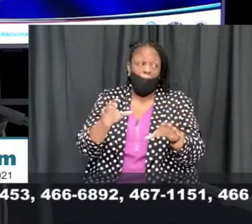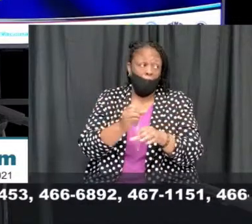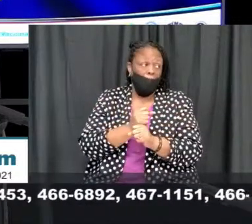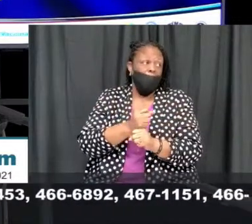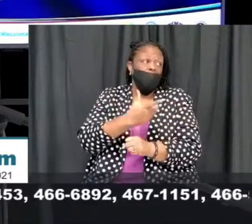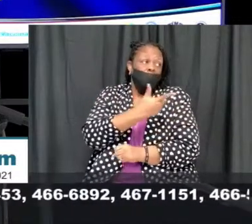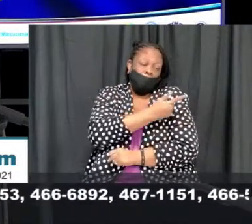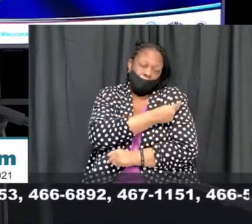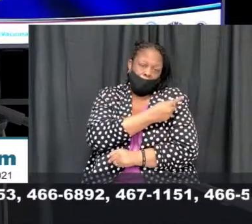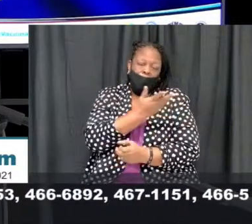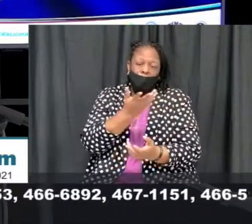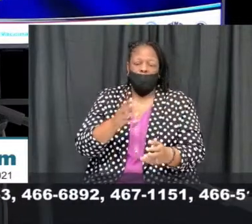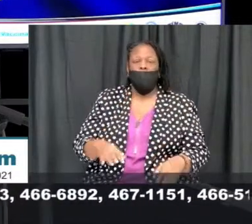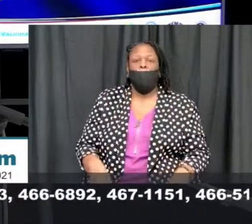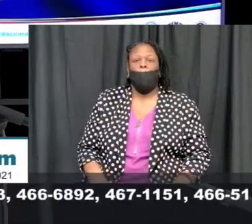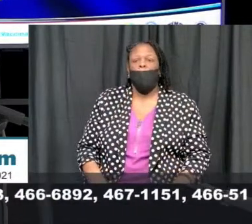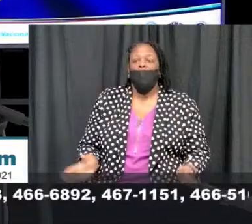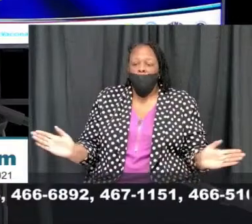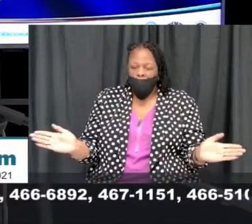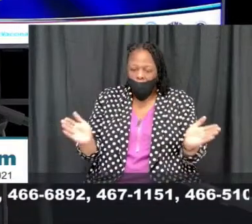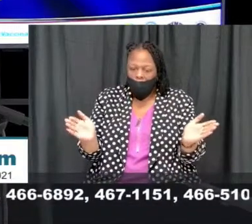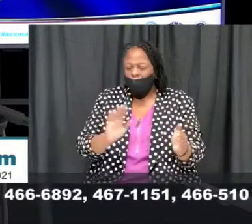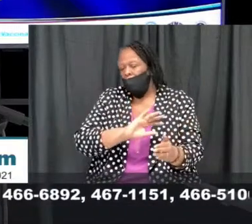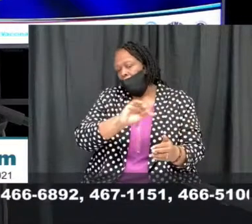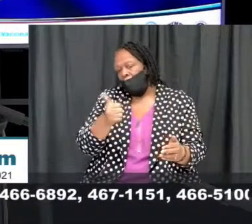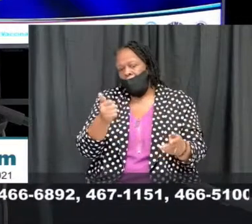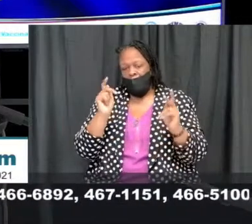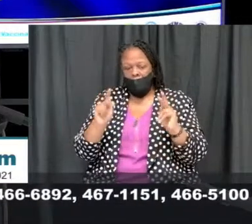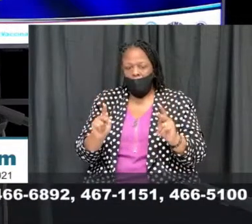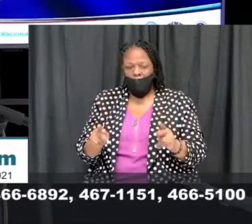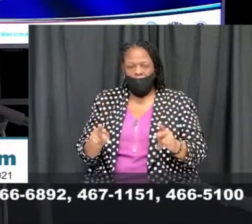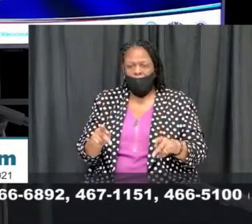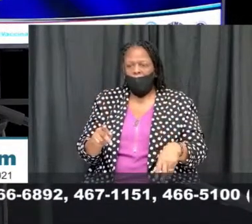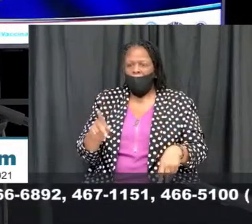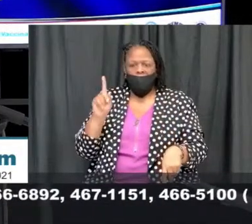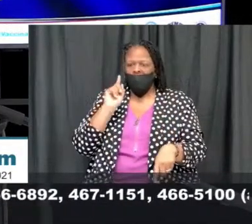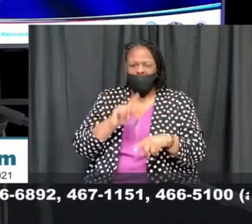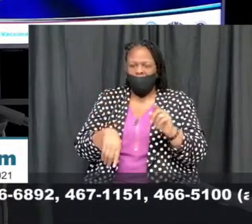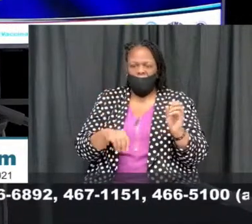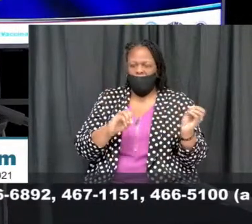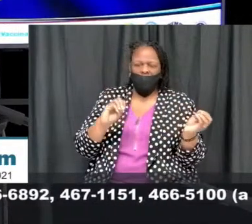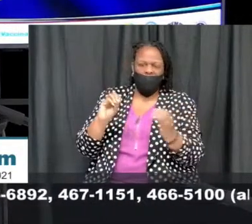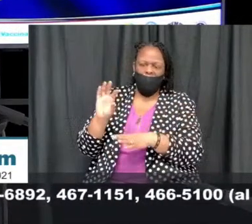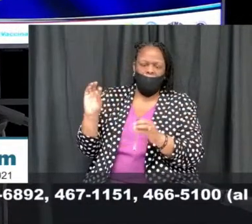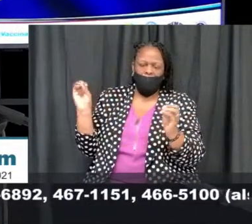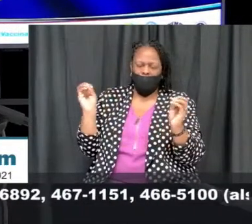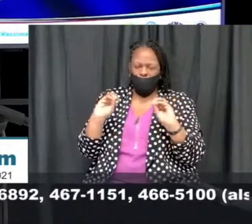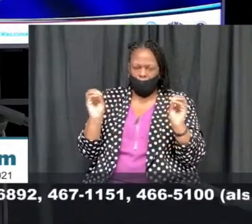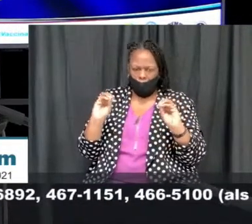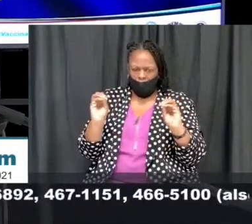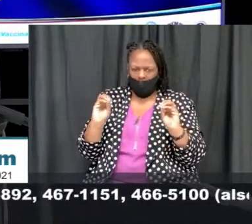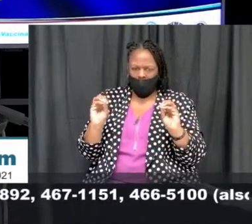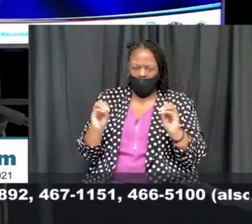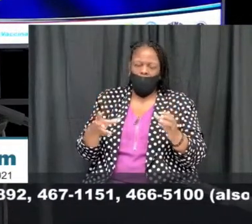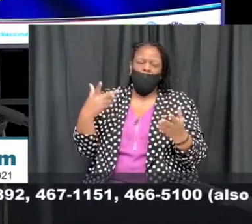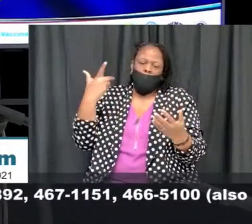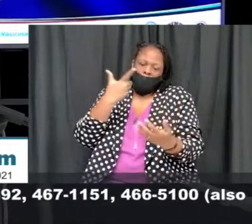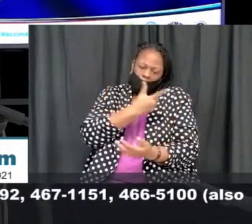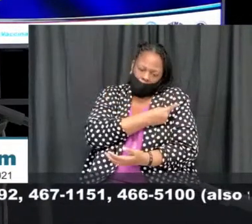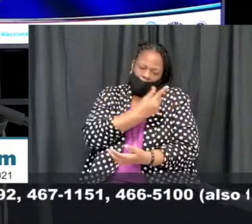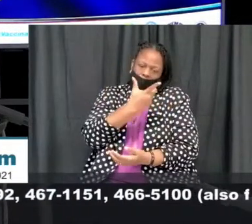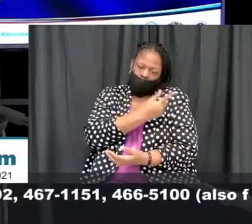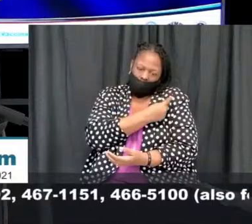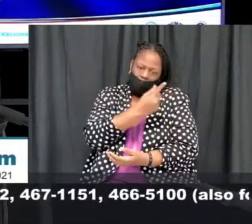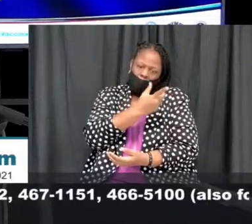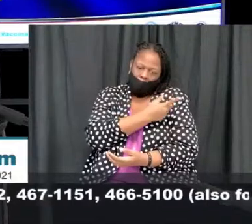others to follow in their footsteps. To date, we have wasted no vaccines because we always make sure that we vaccinate